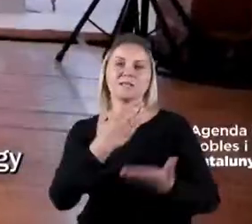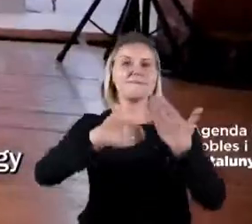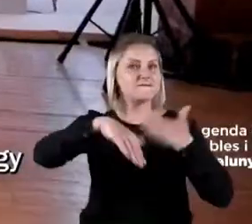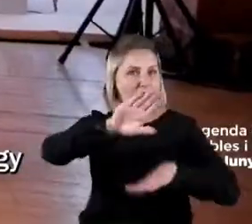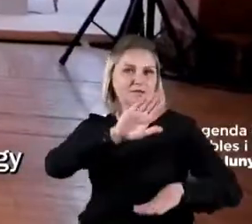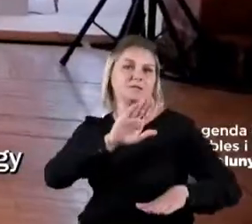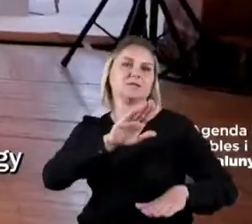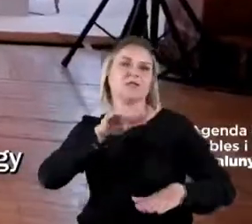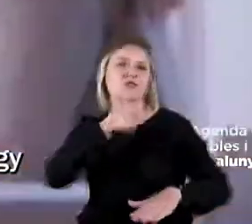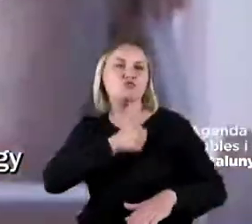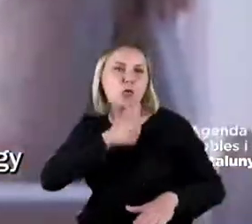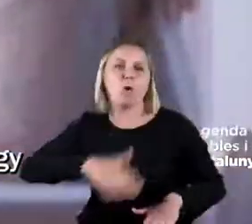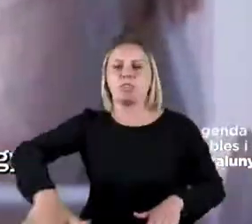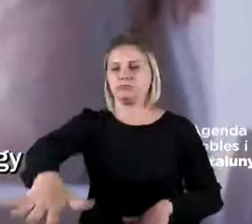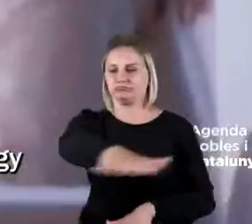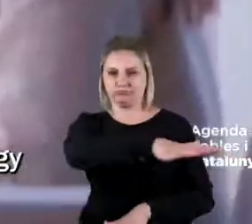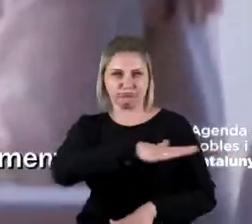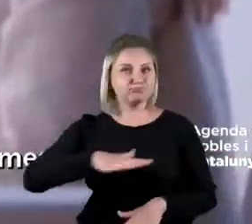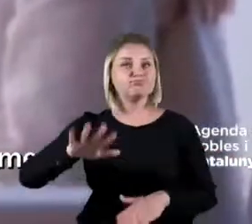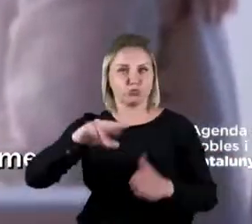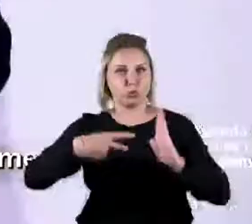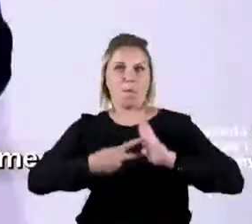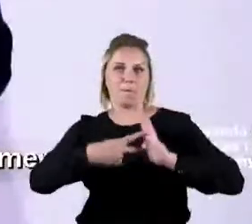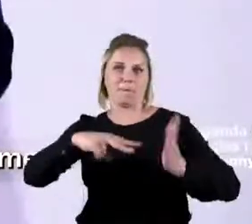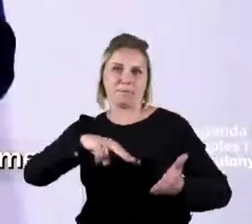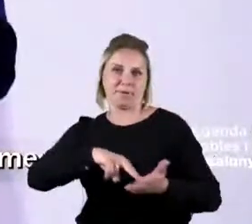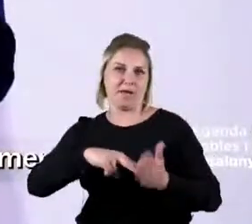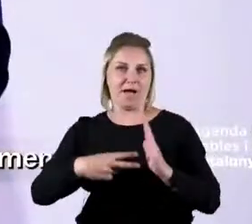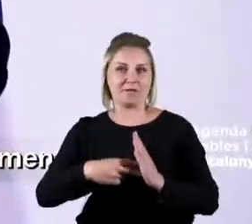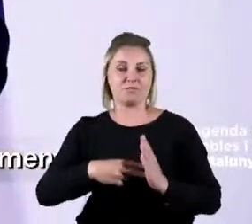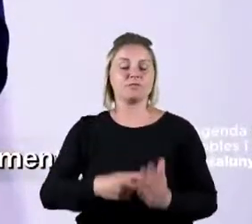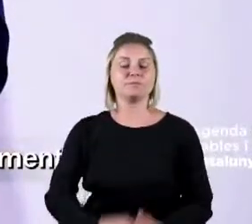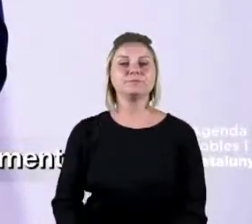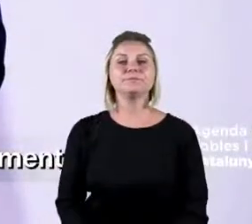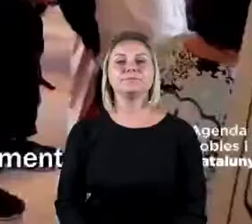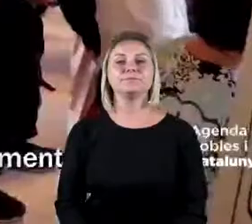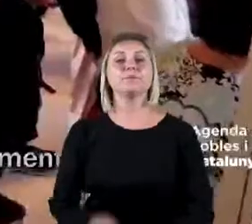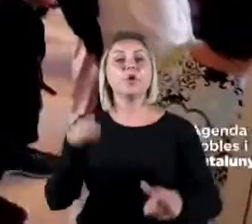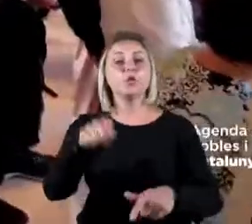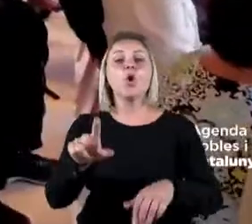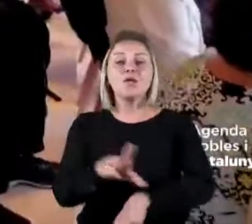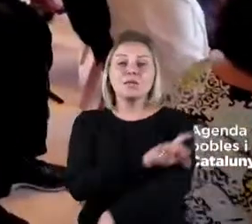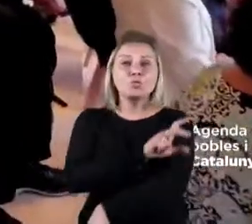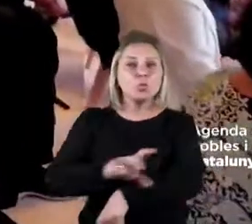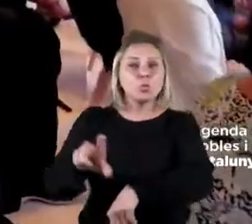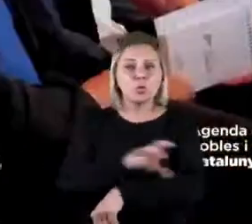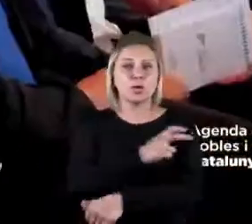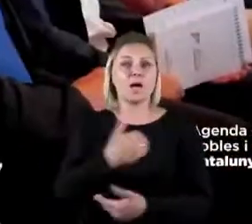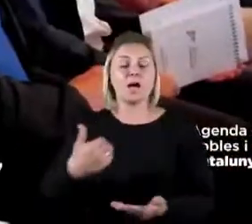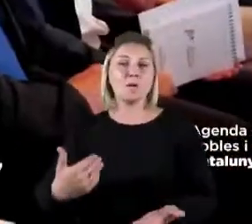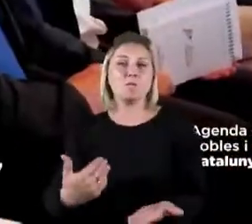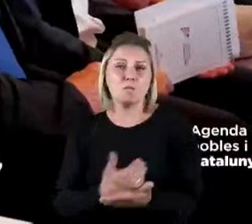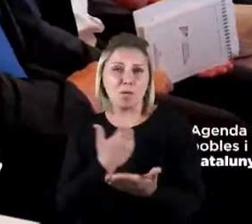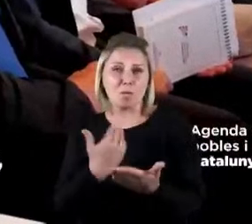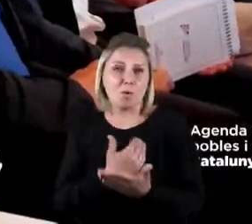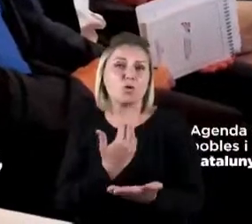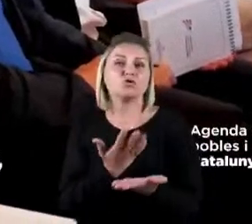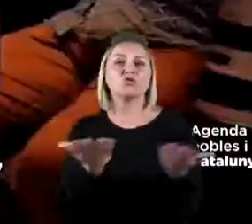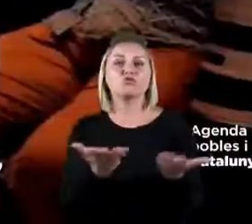I que posi tot el potencial de la tecnologia al servei de les persones i la gestió pública. The point